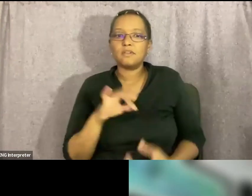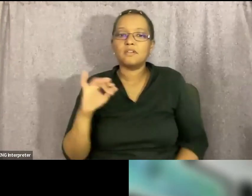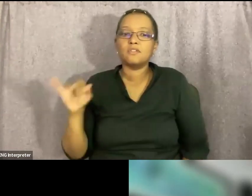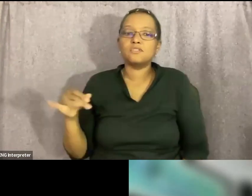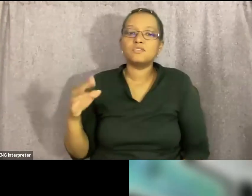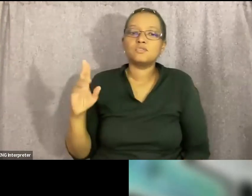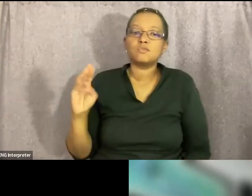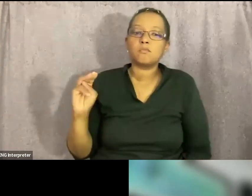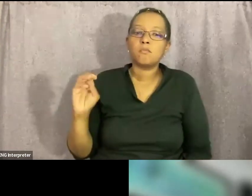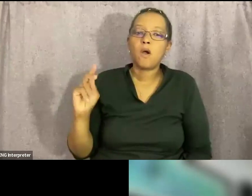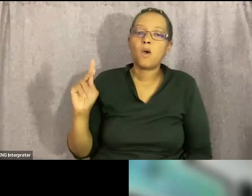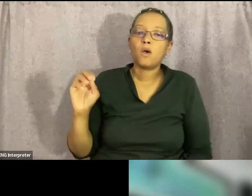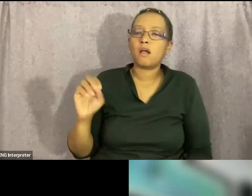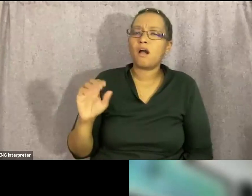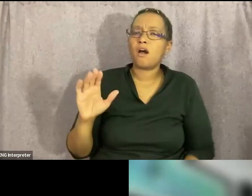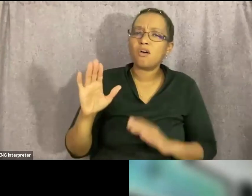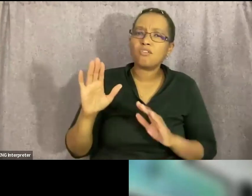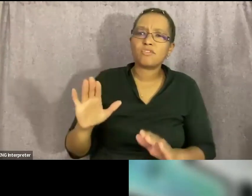being collected.